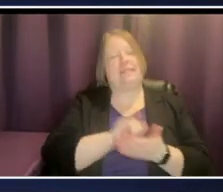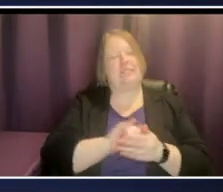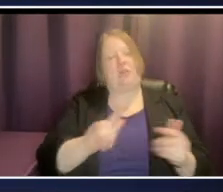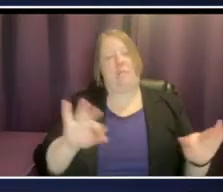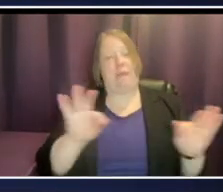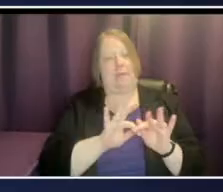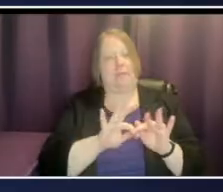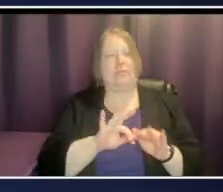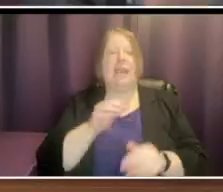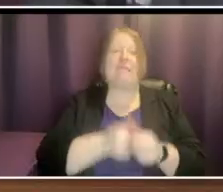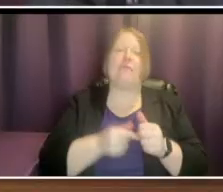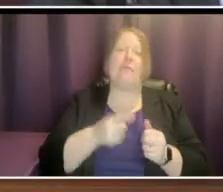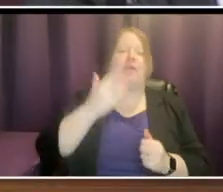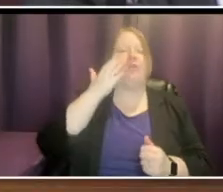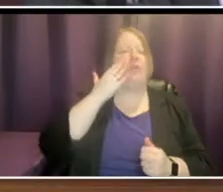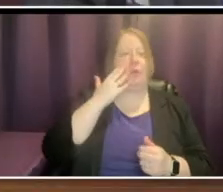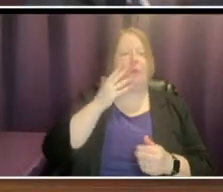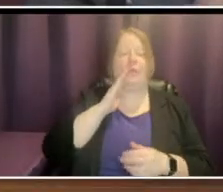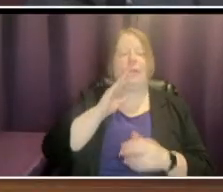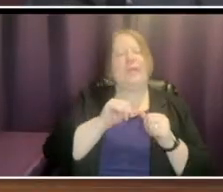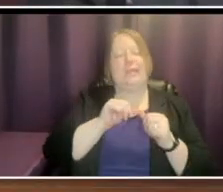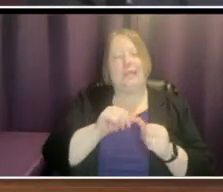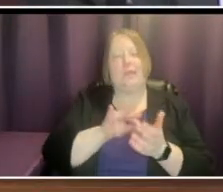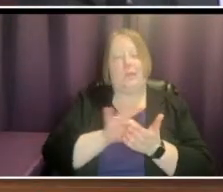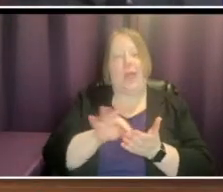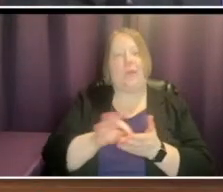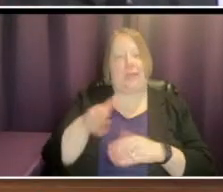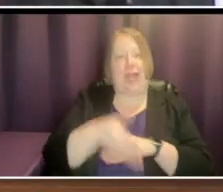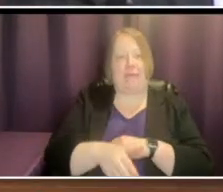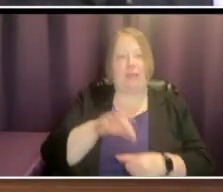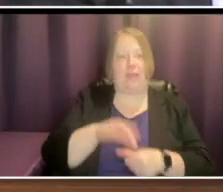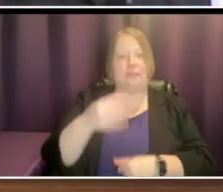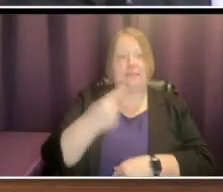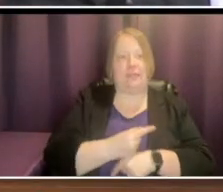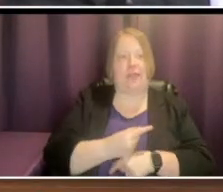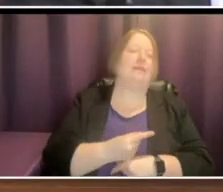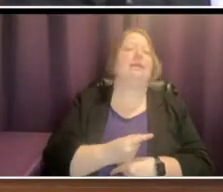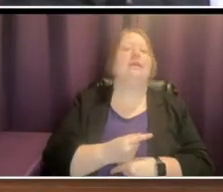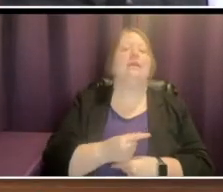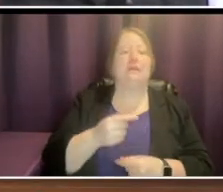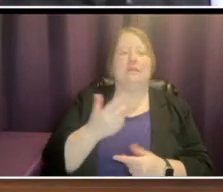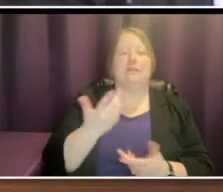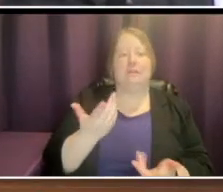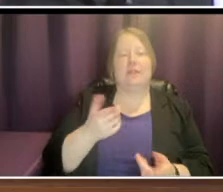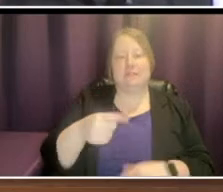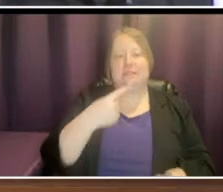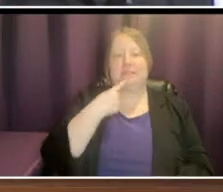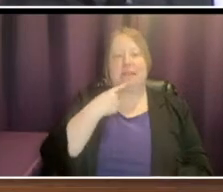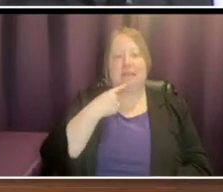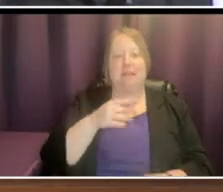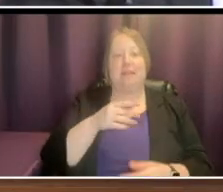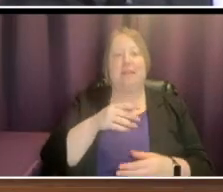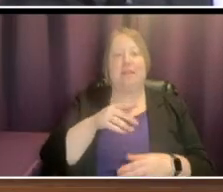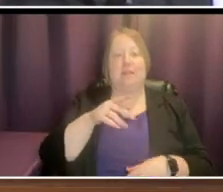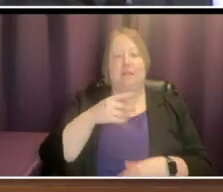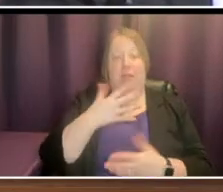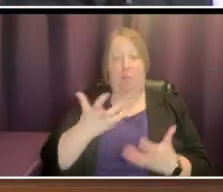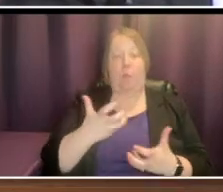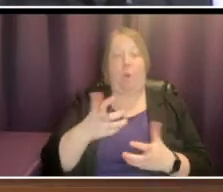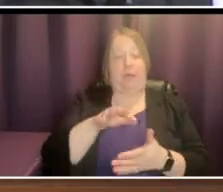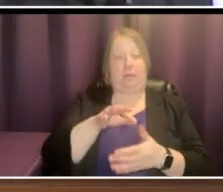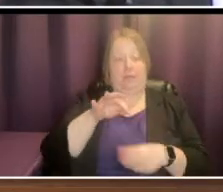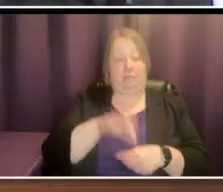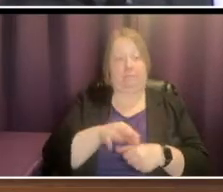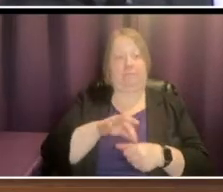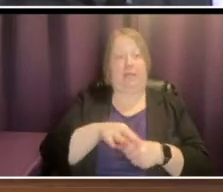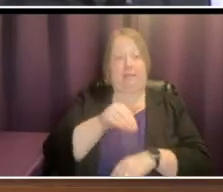lawfully continue past Election Day. Claiming that the counting on election night must stop before millions of votes were